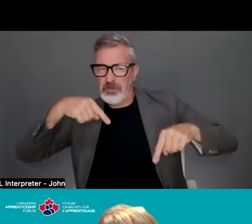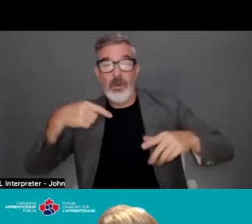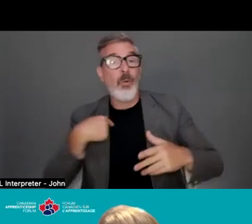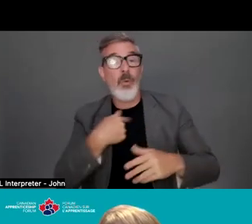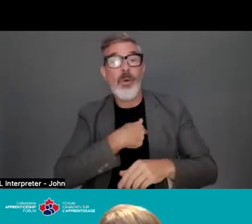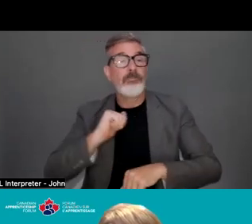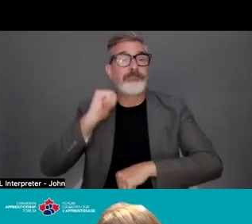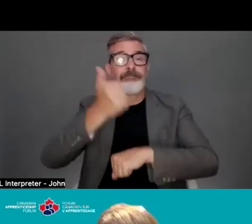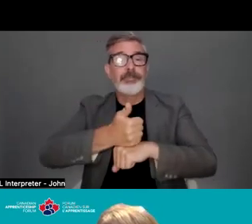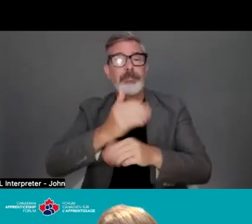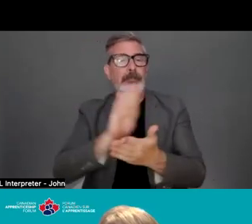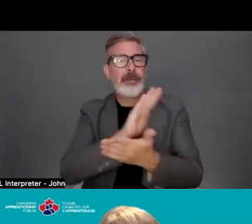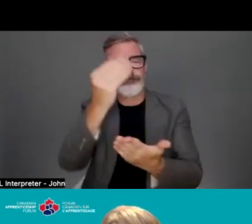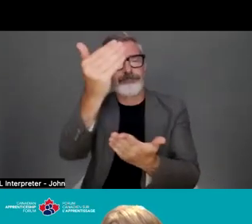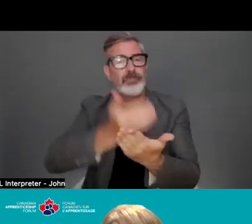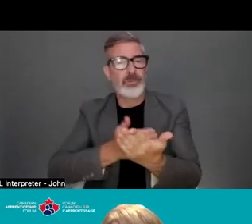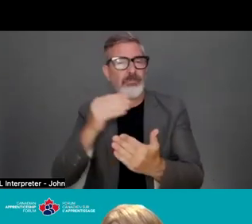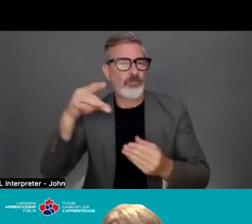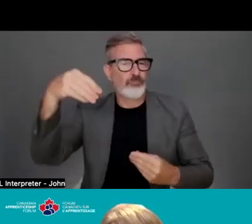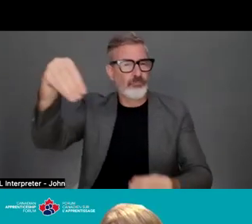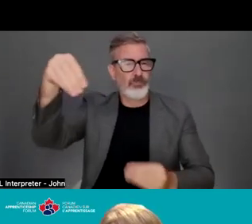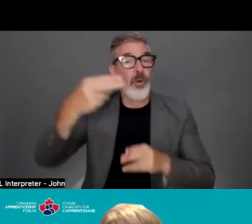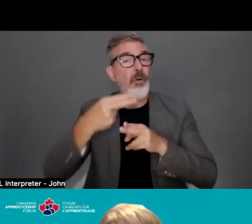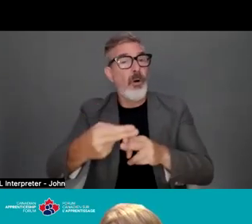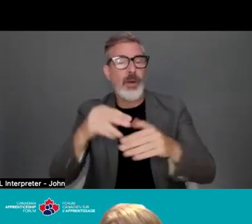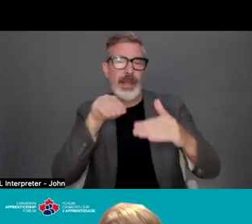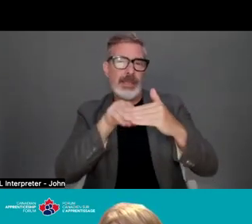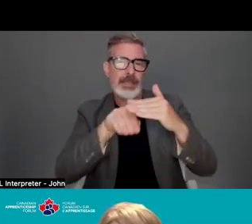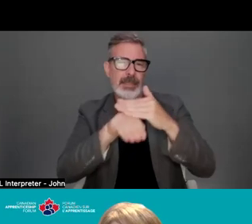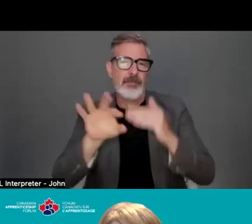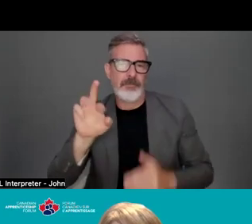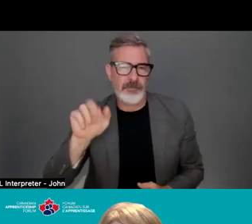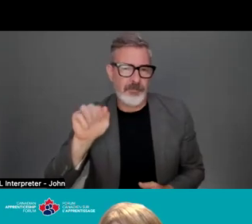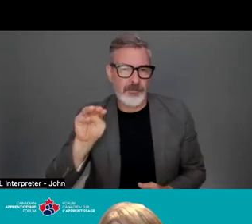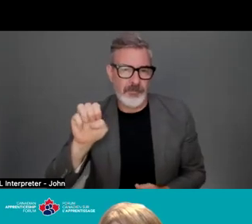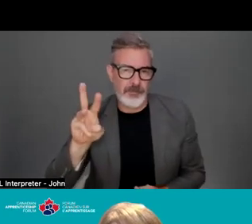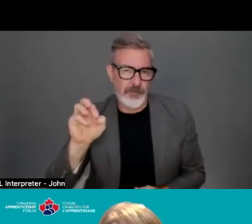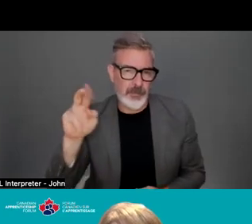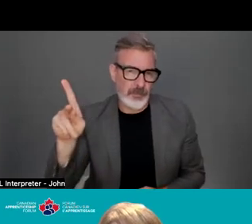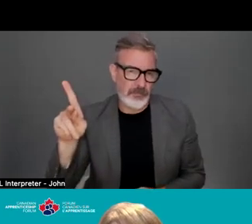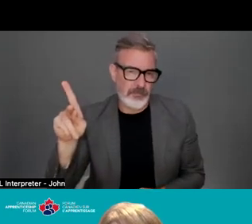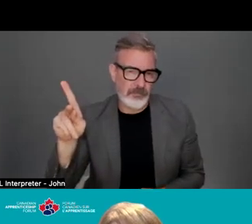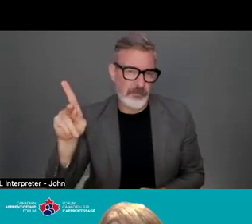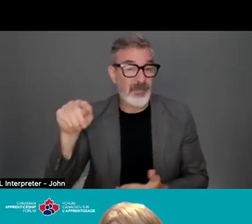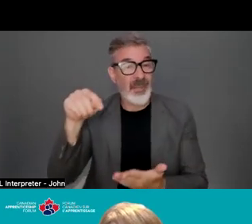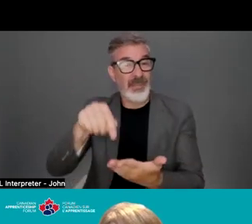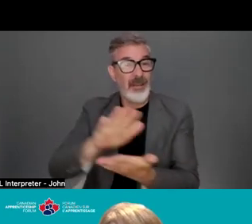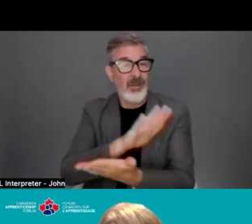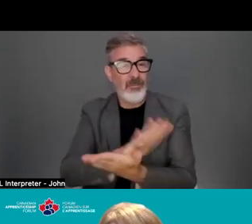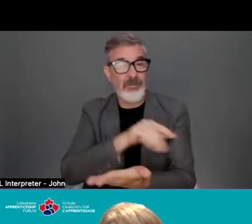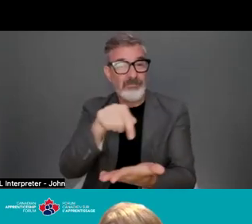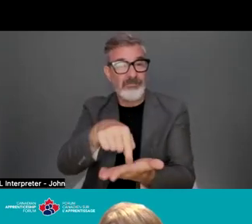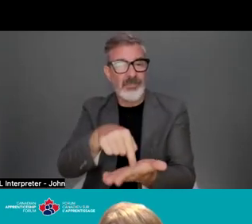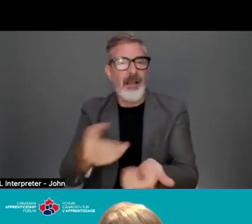us identify where we're currently at and what we need to do to try to become more